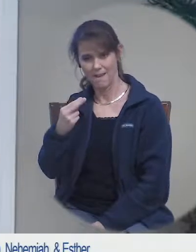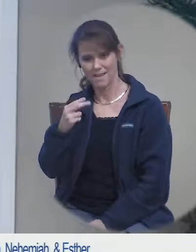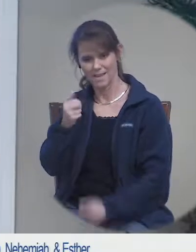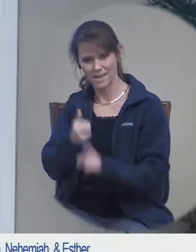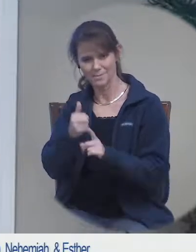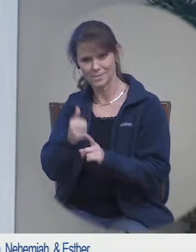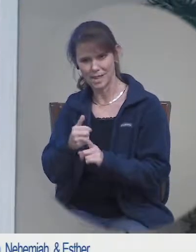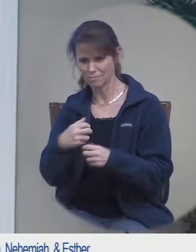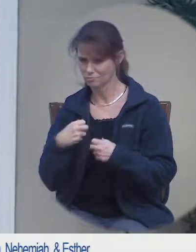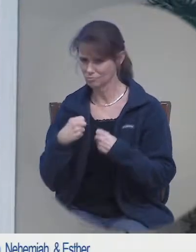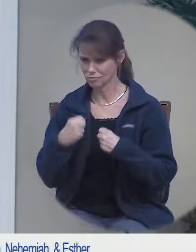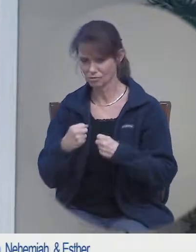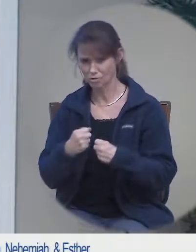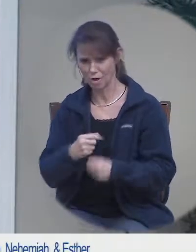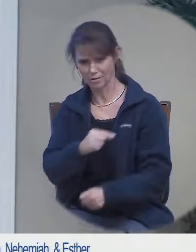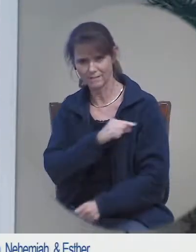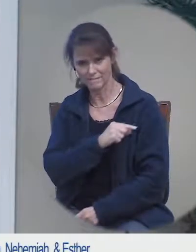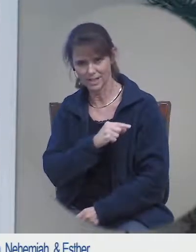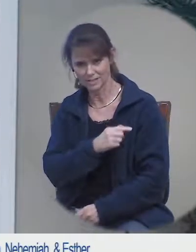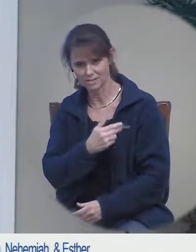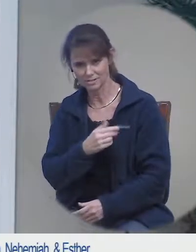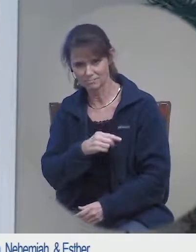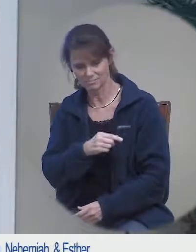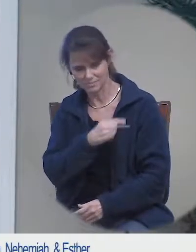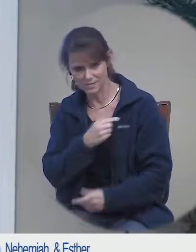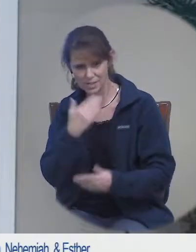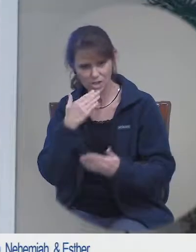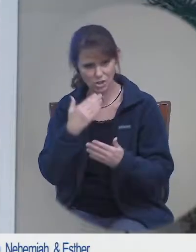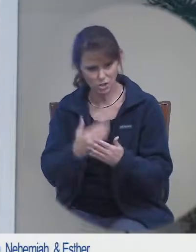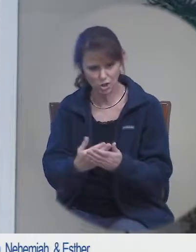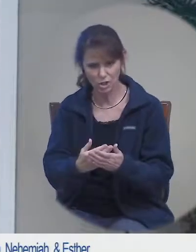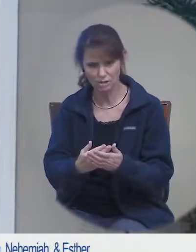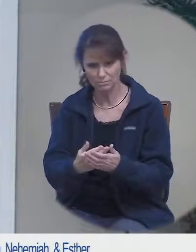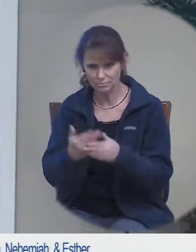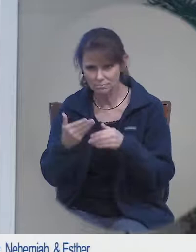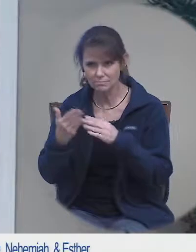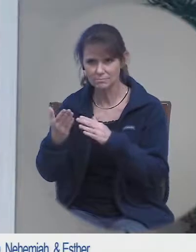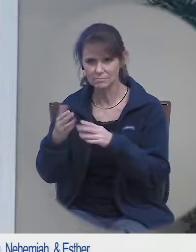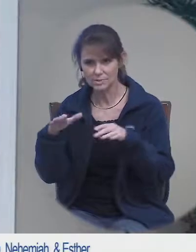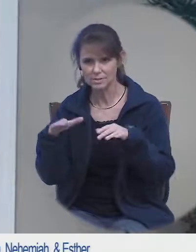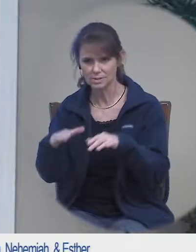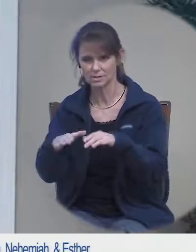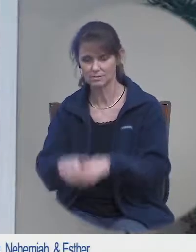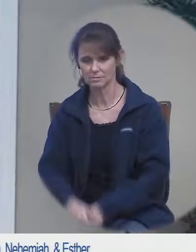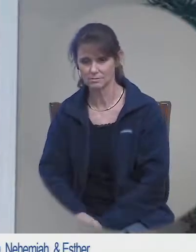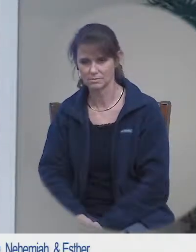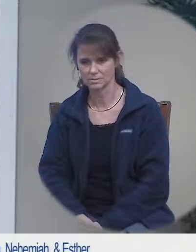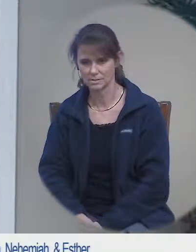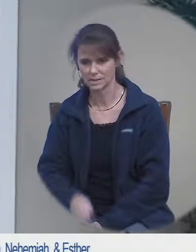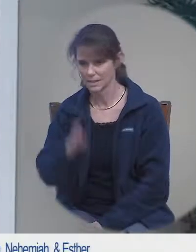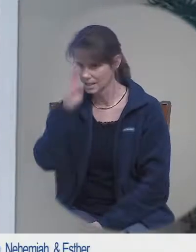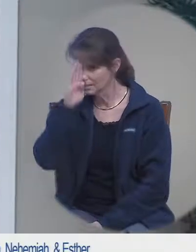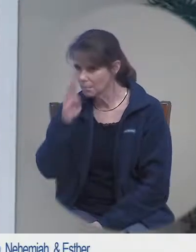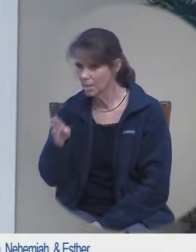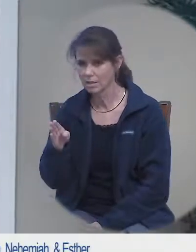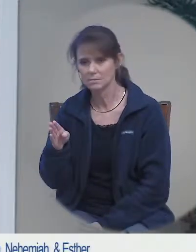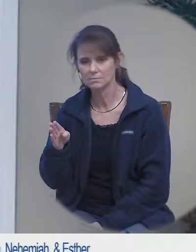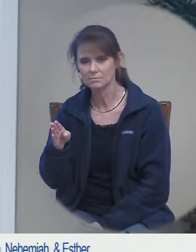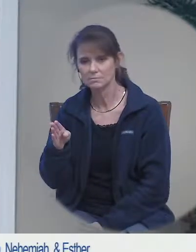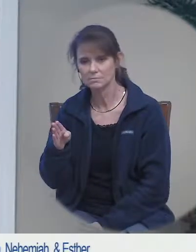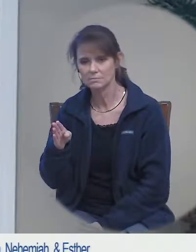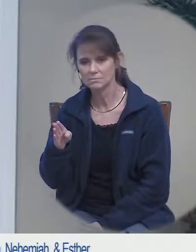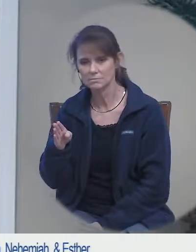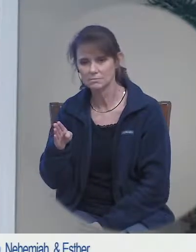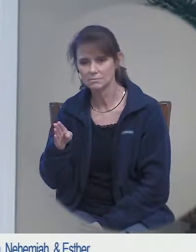whether dealing with friend or enemy, he was always forthright and direct, often indeed to the point of bluntness, of what we today probably